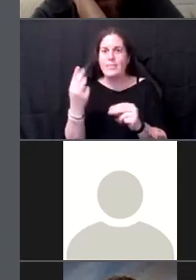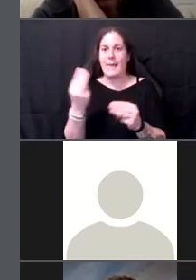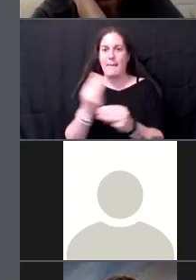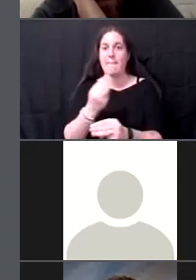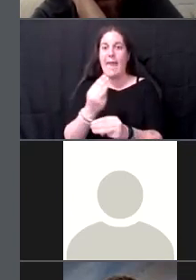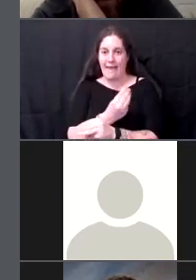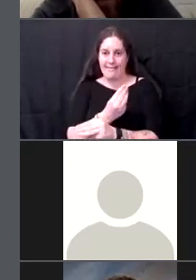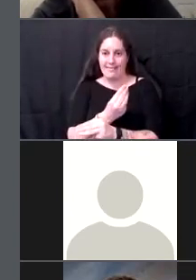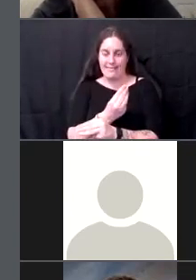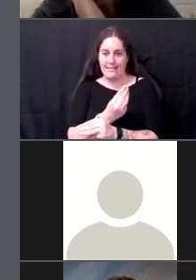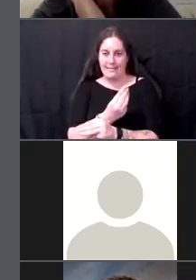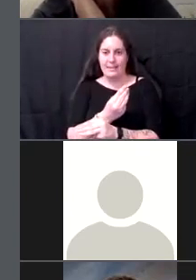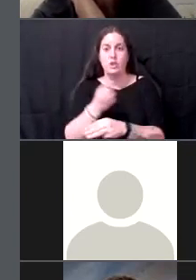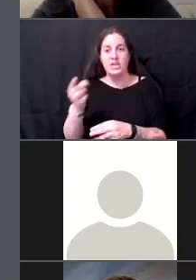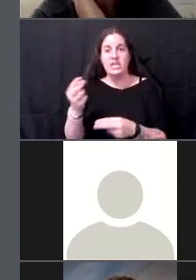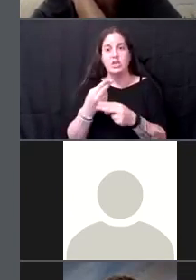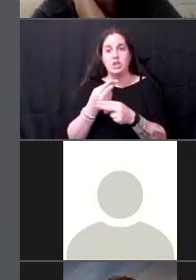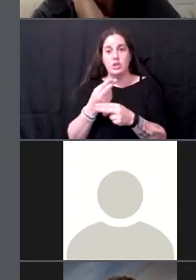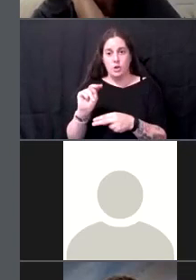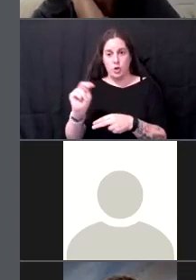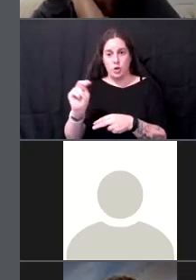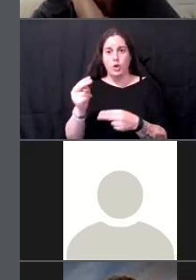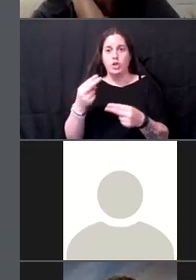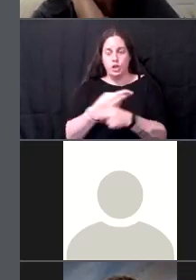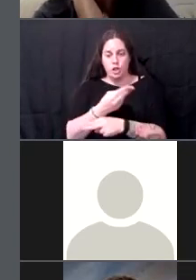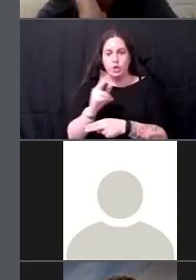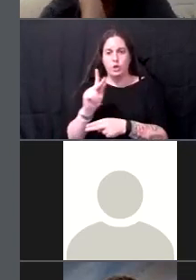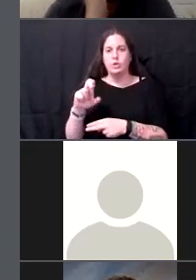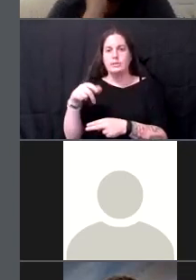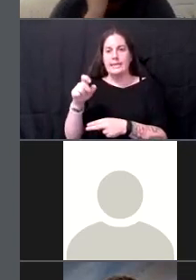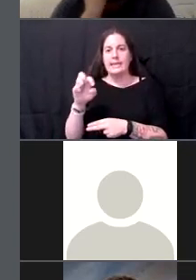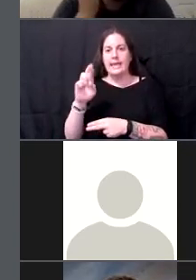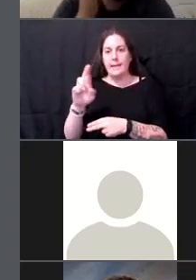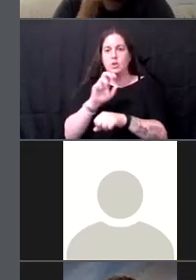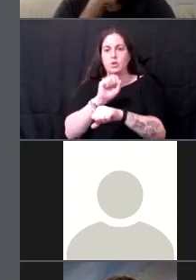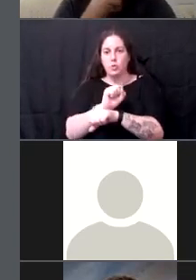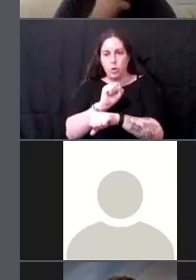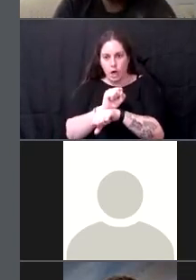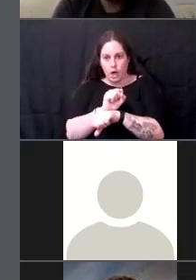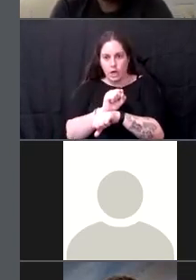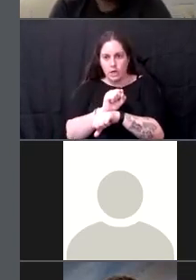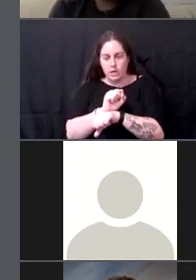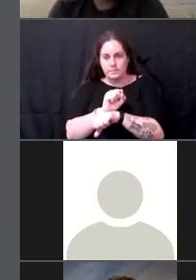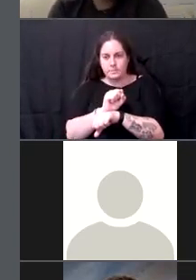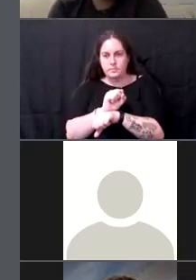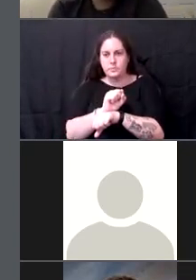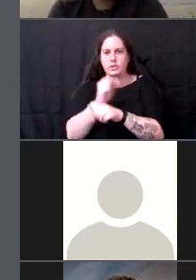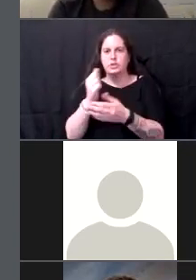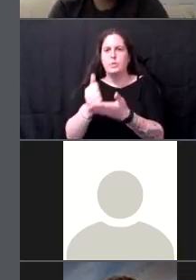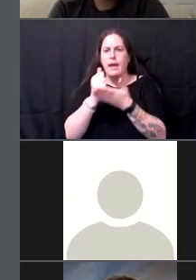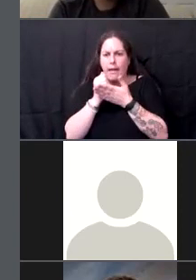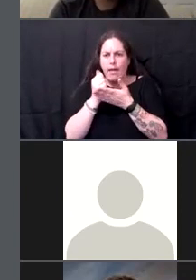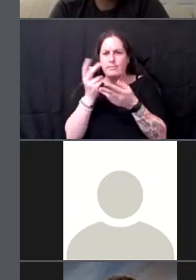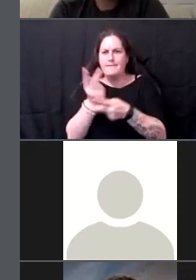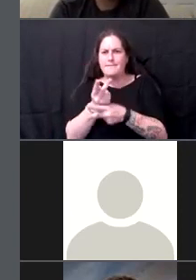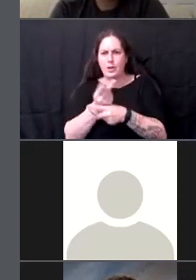he uses the work that Kepler did to help him come up with the law of gravitation. And in your mind, you might be